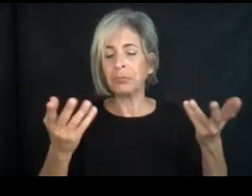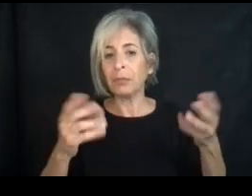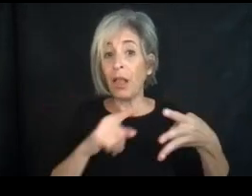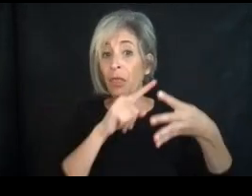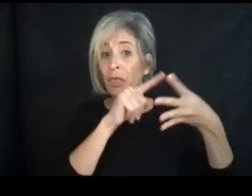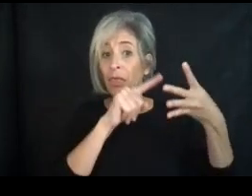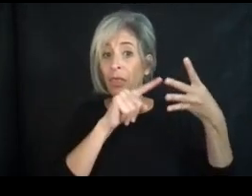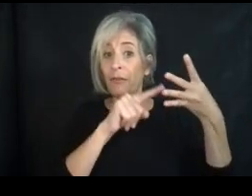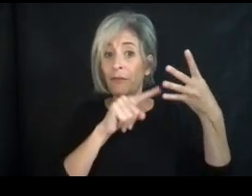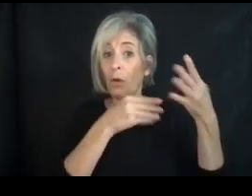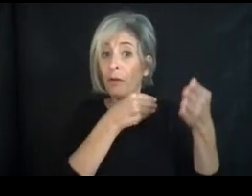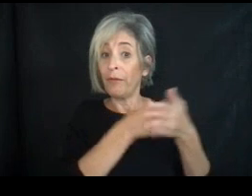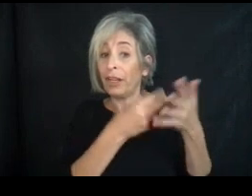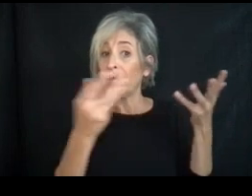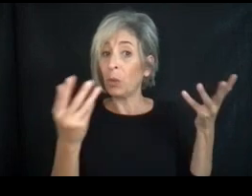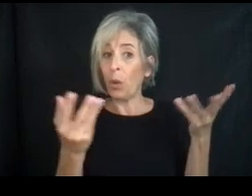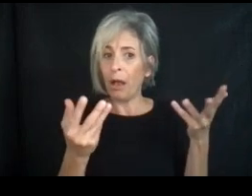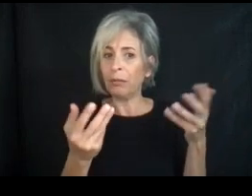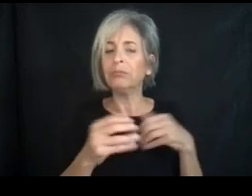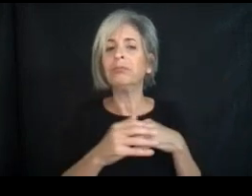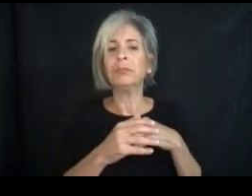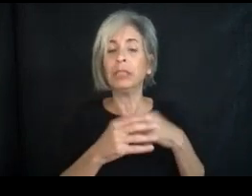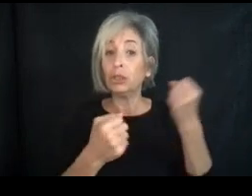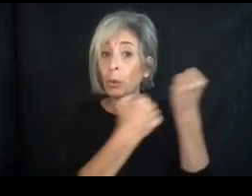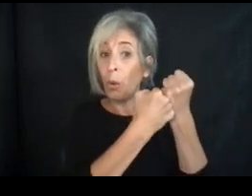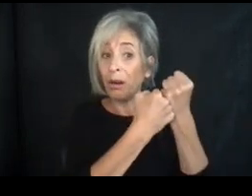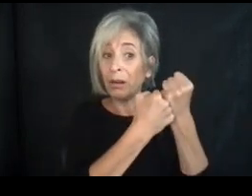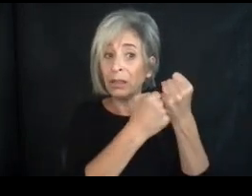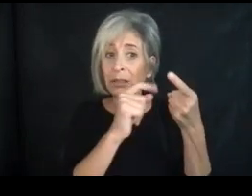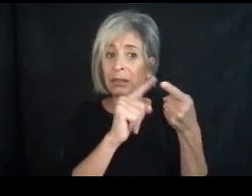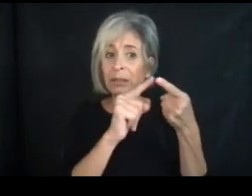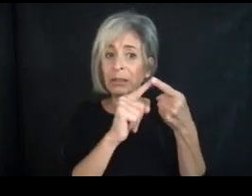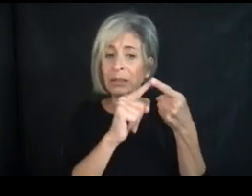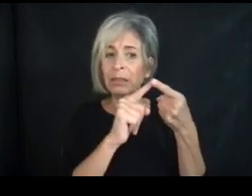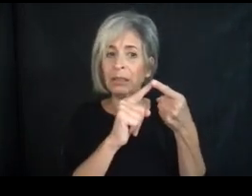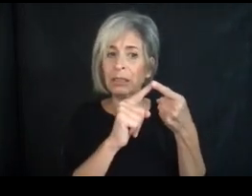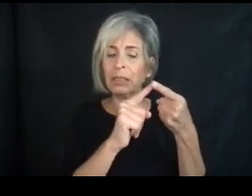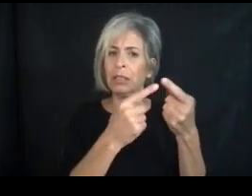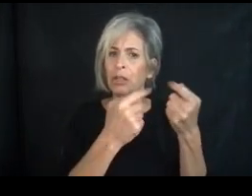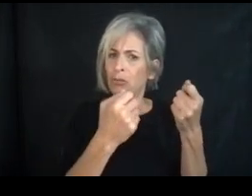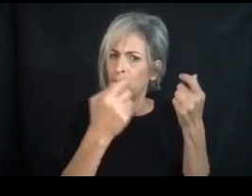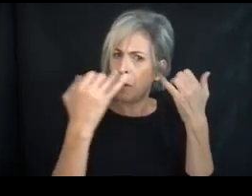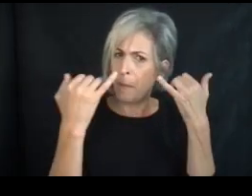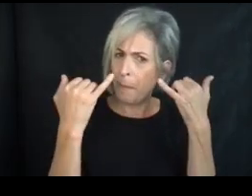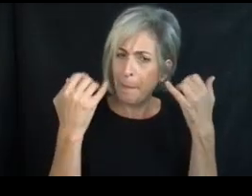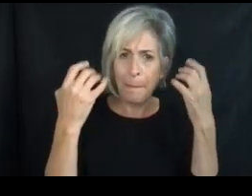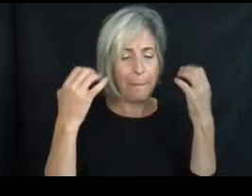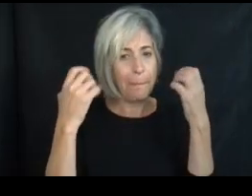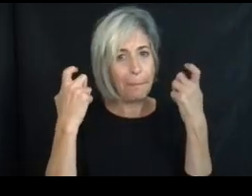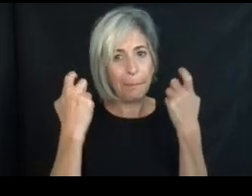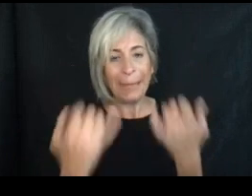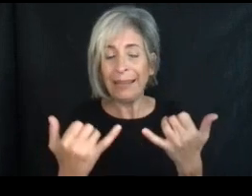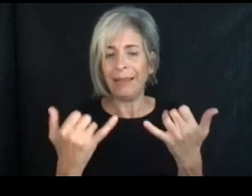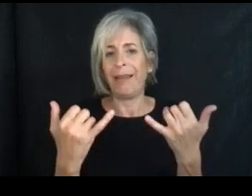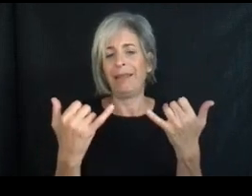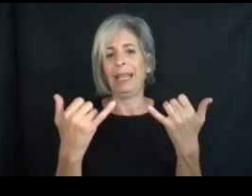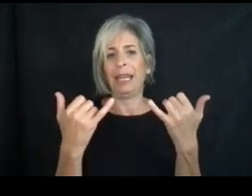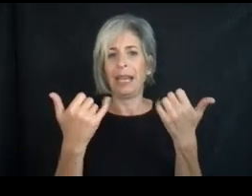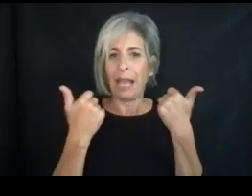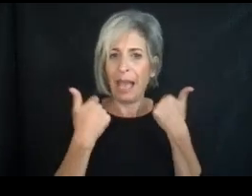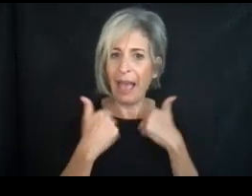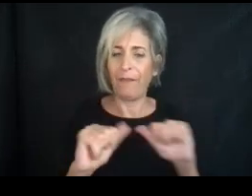funding objectives were to support urgent COVID-19 response efforts,